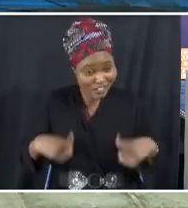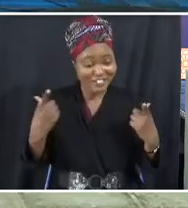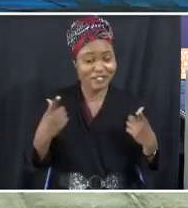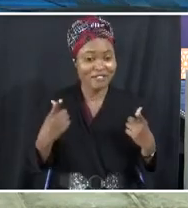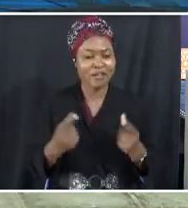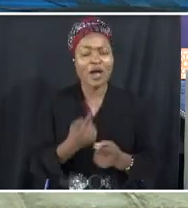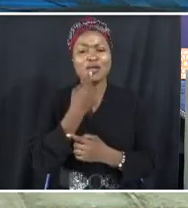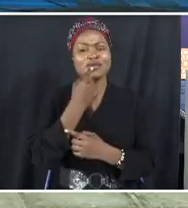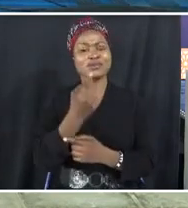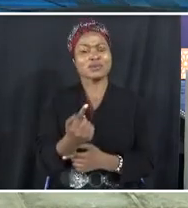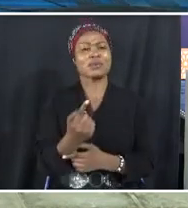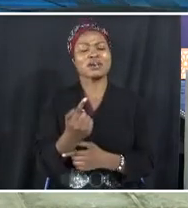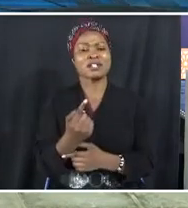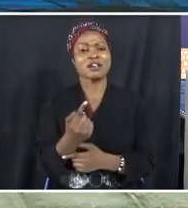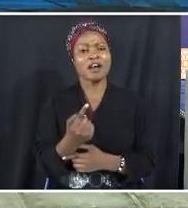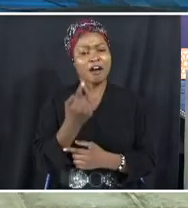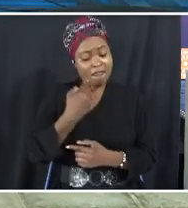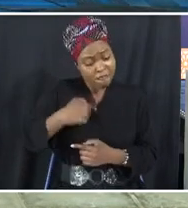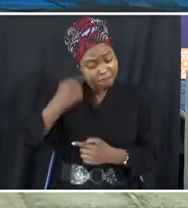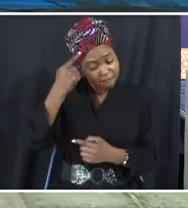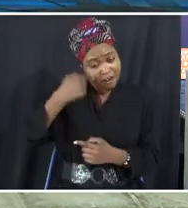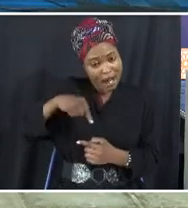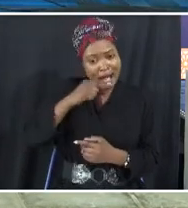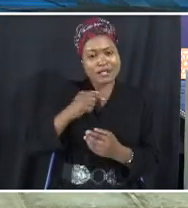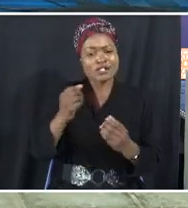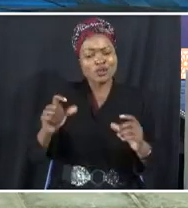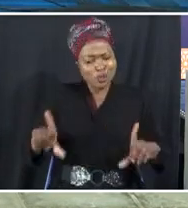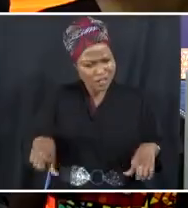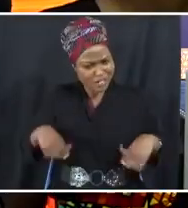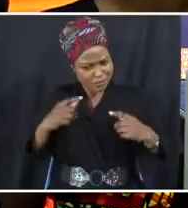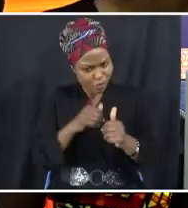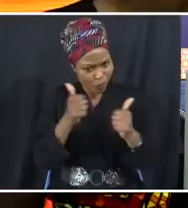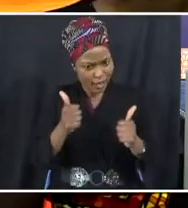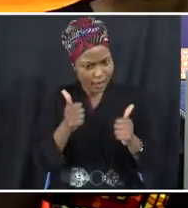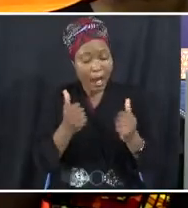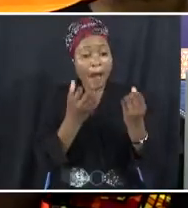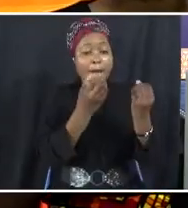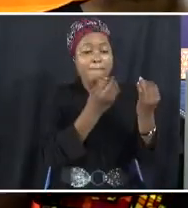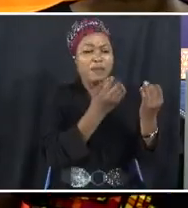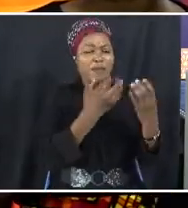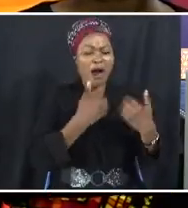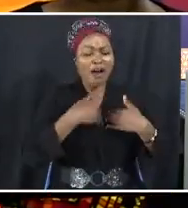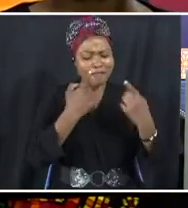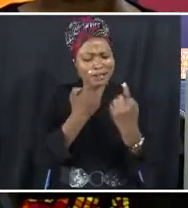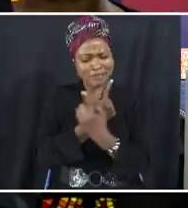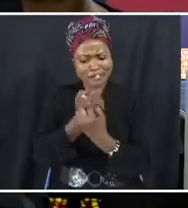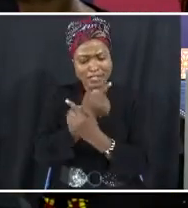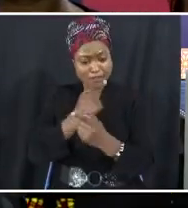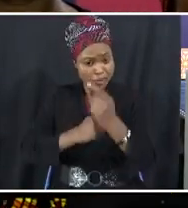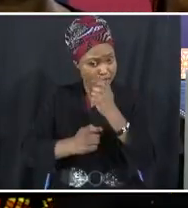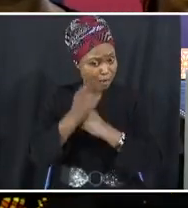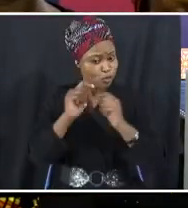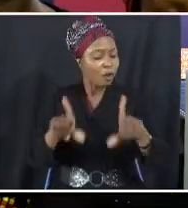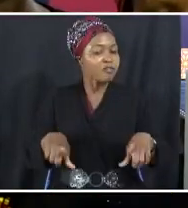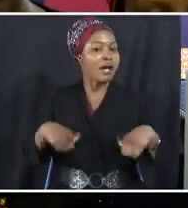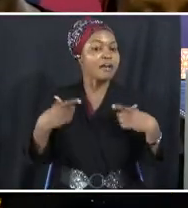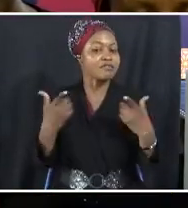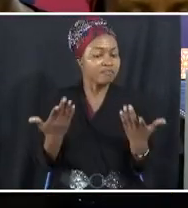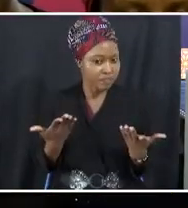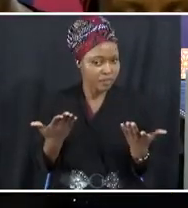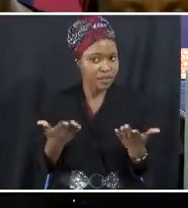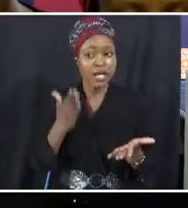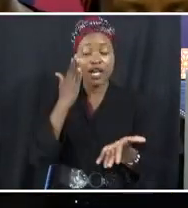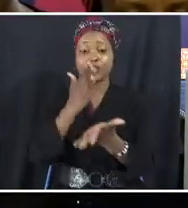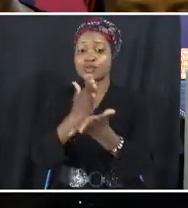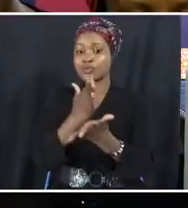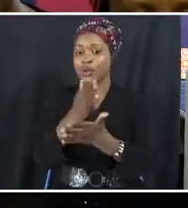And so, in order to survive, people come up with various coping mechanisms. And in